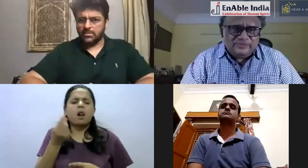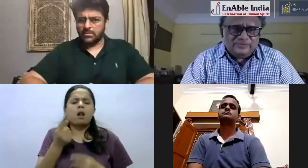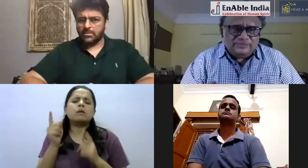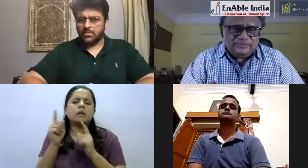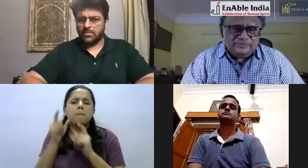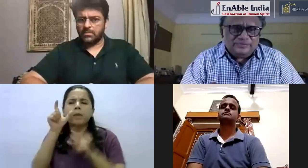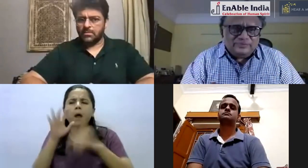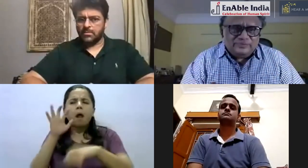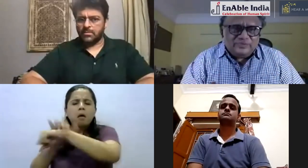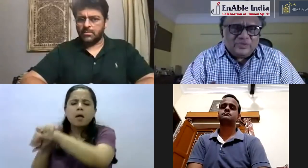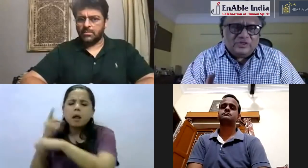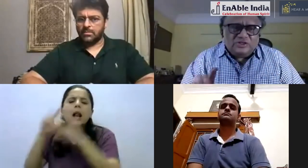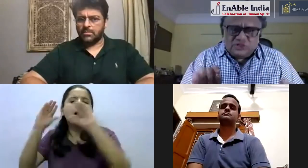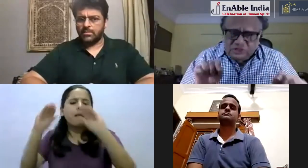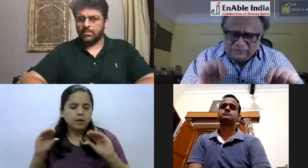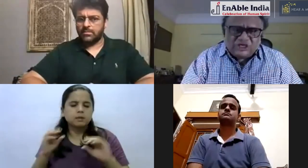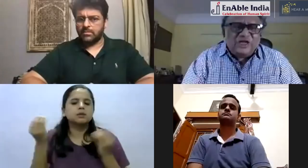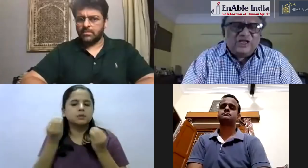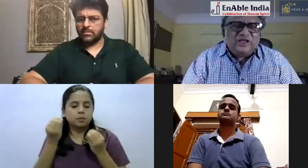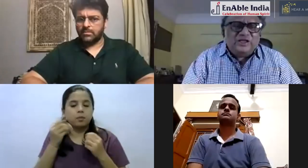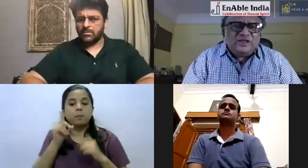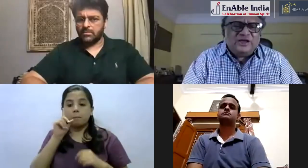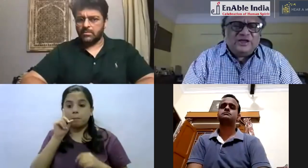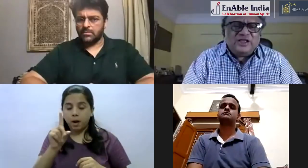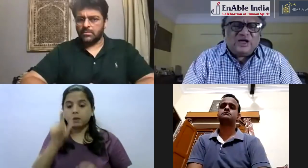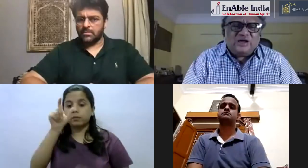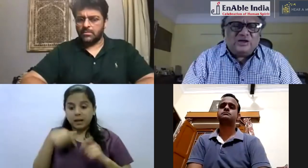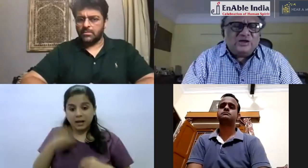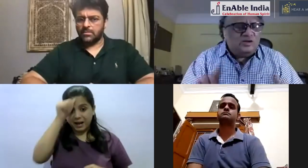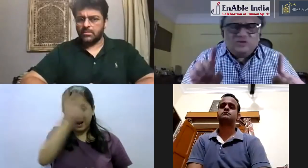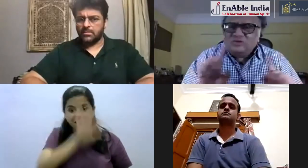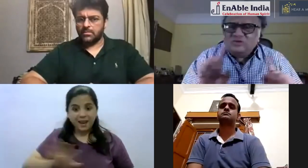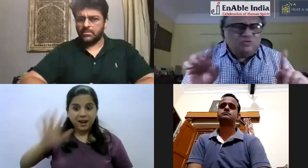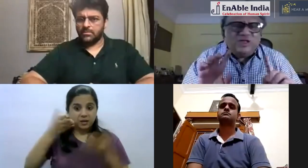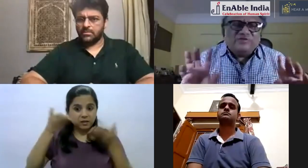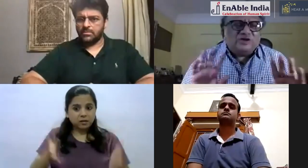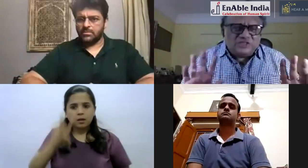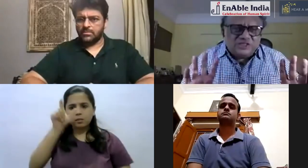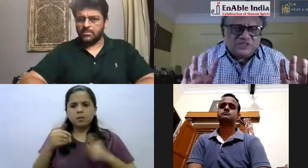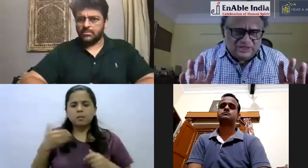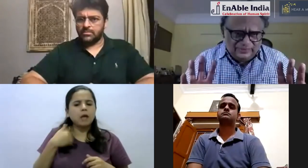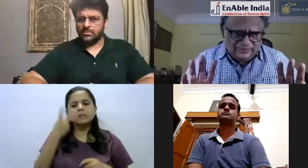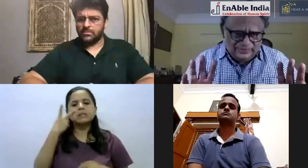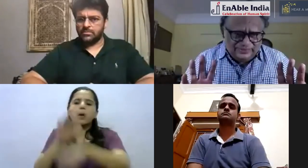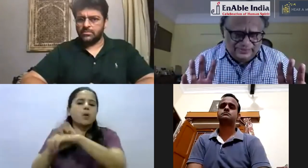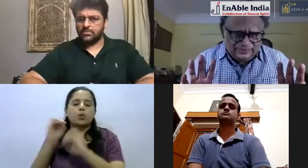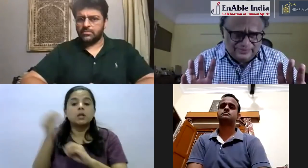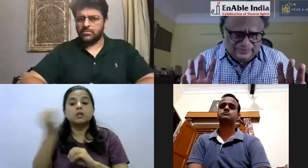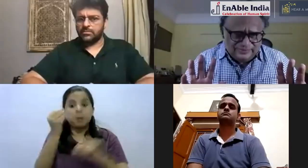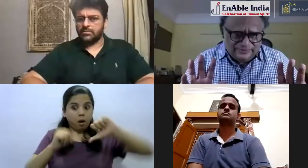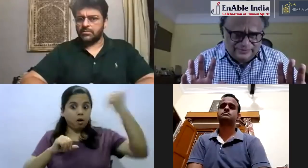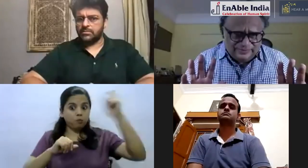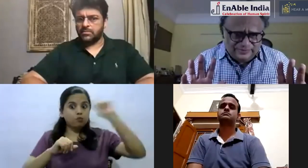Especially in India, we have not seen it.